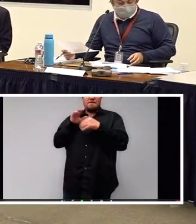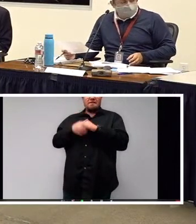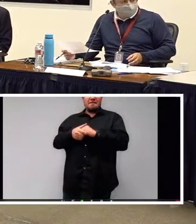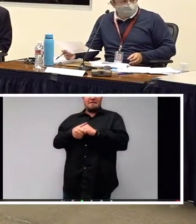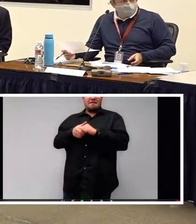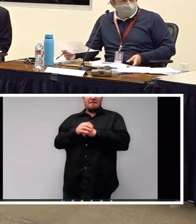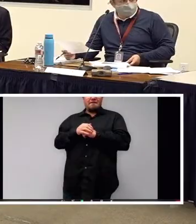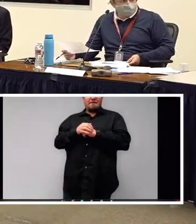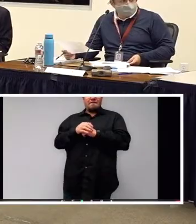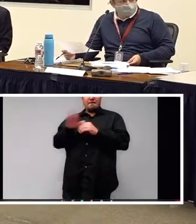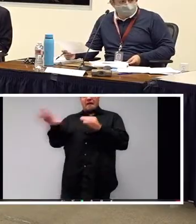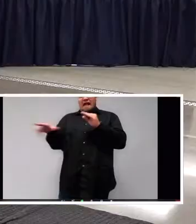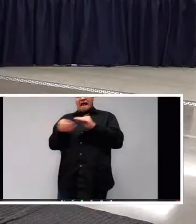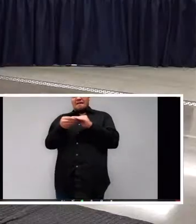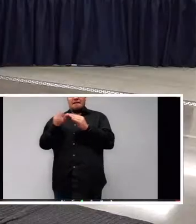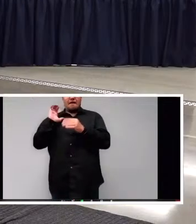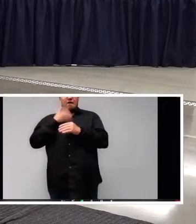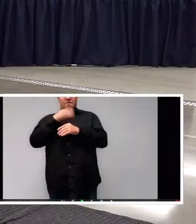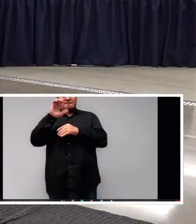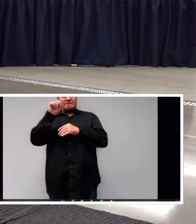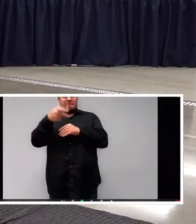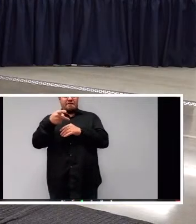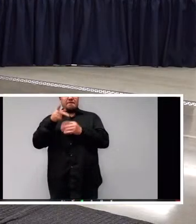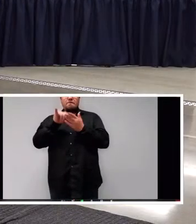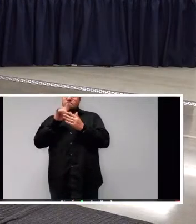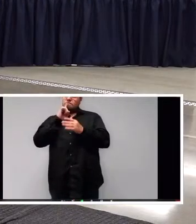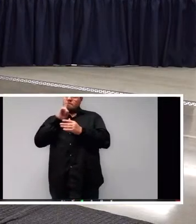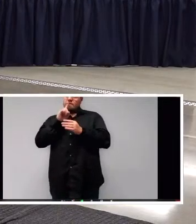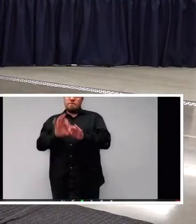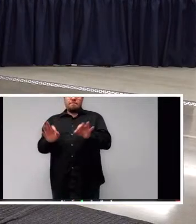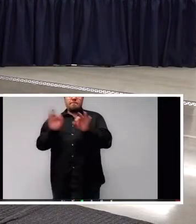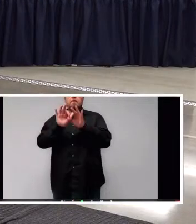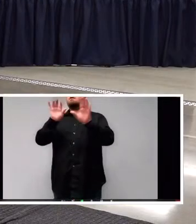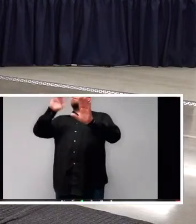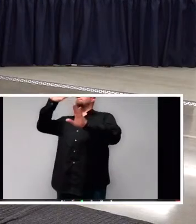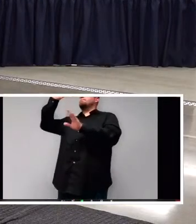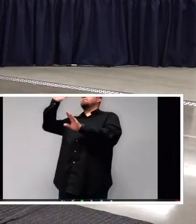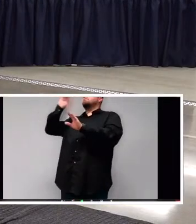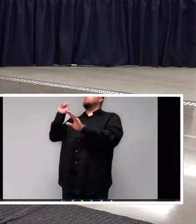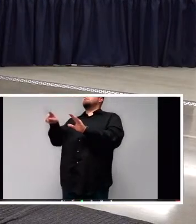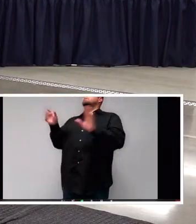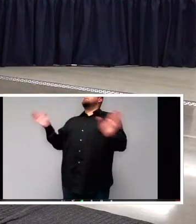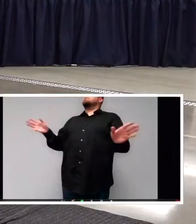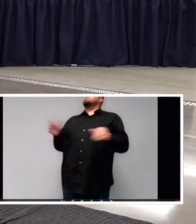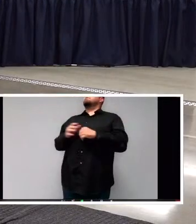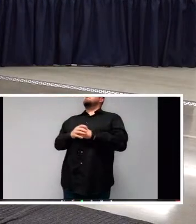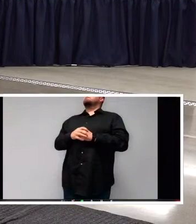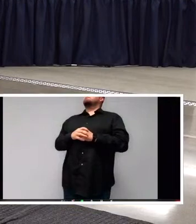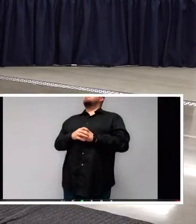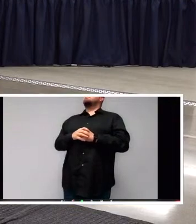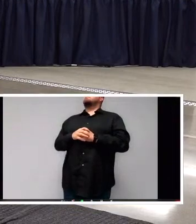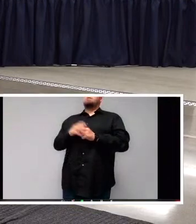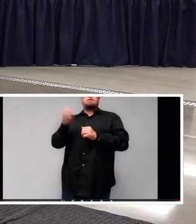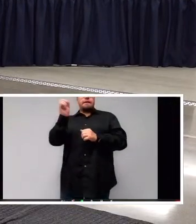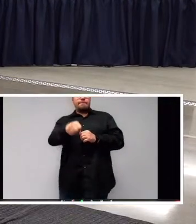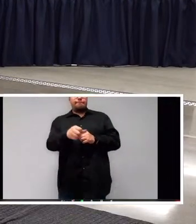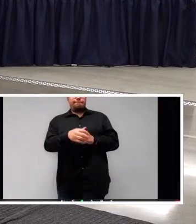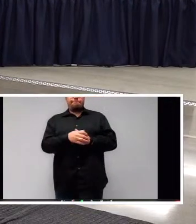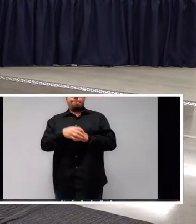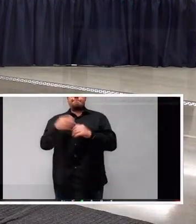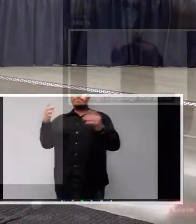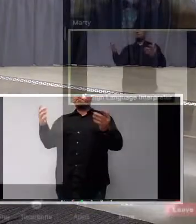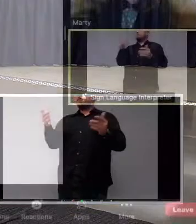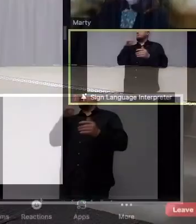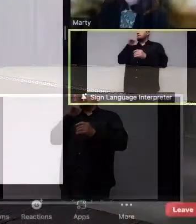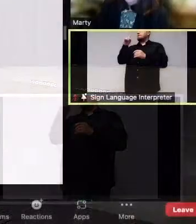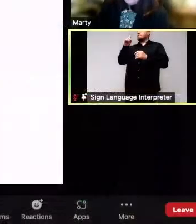transition programs was really important at the time. I have a question. Yes, ma'am.